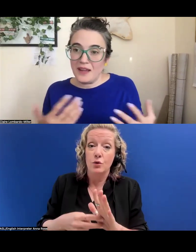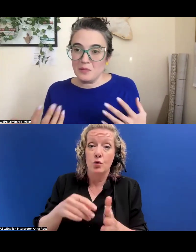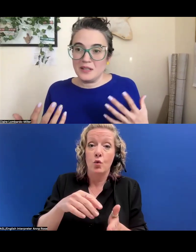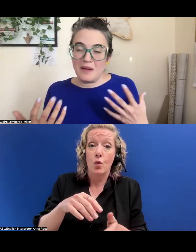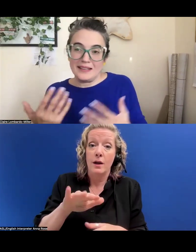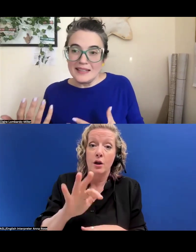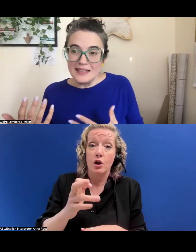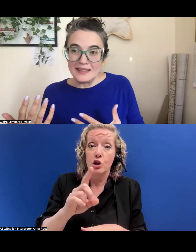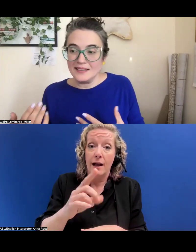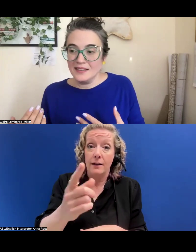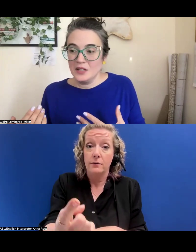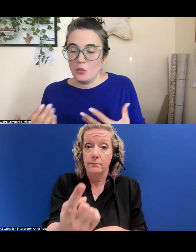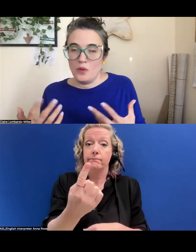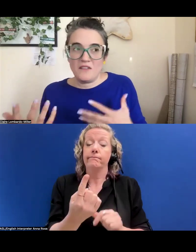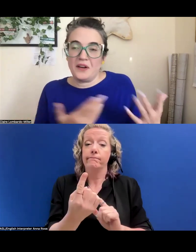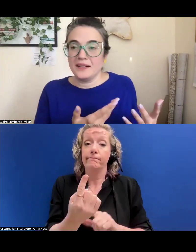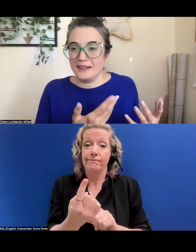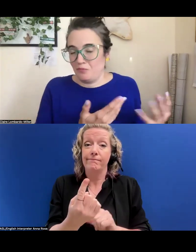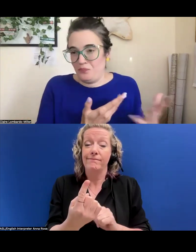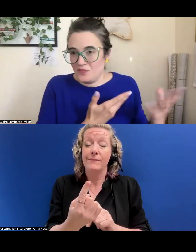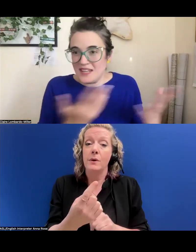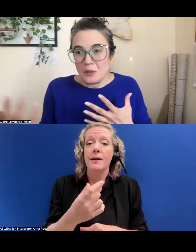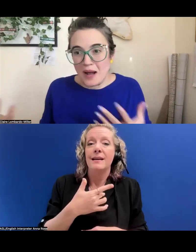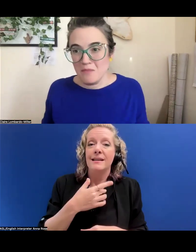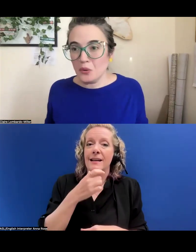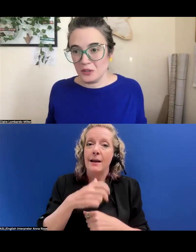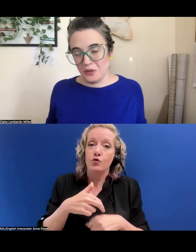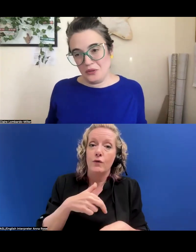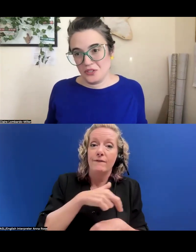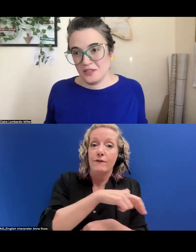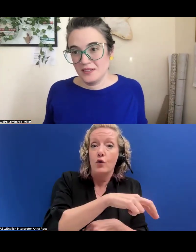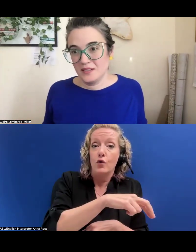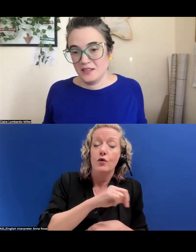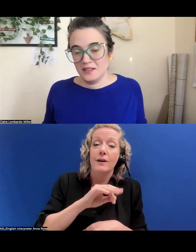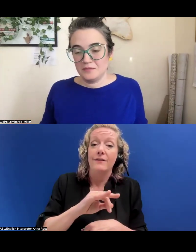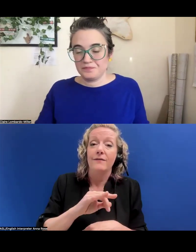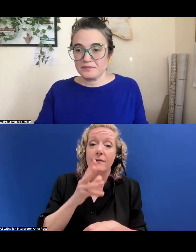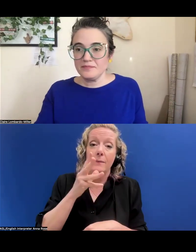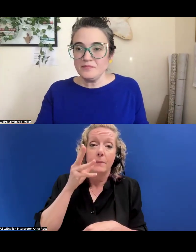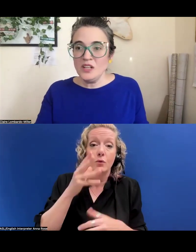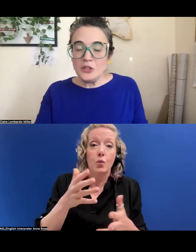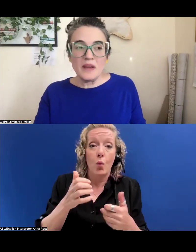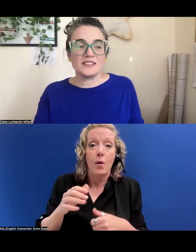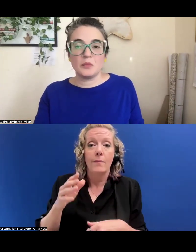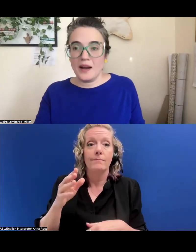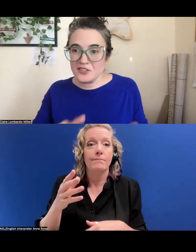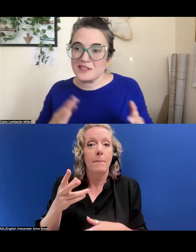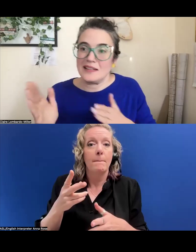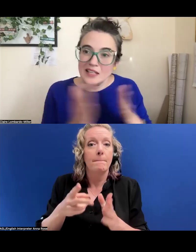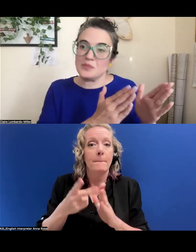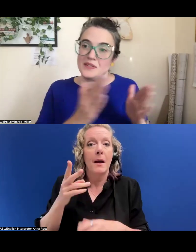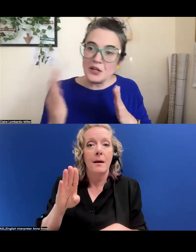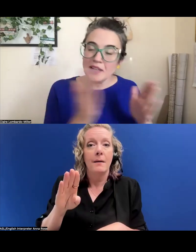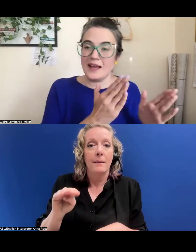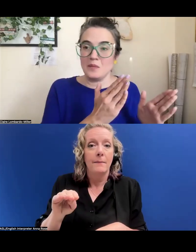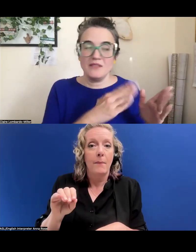a family might need if they're going to take a bimodal approach. And you may subconsciously